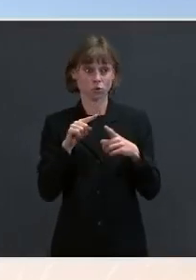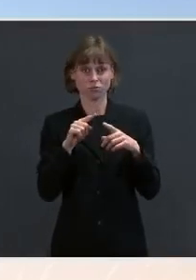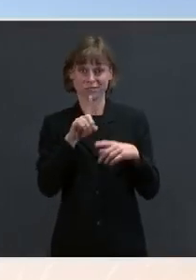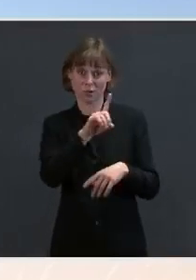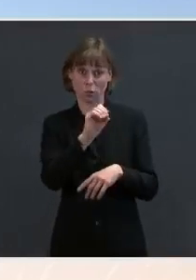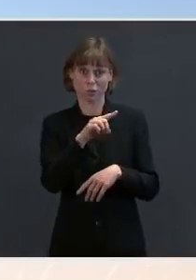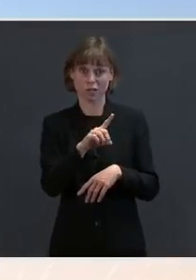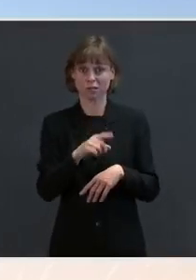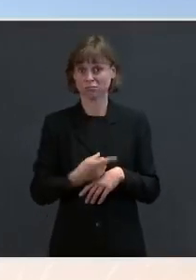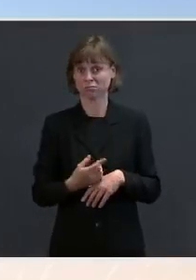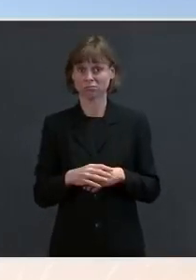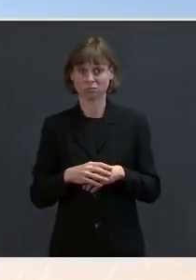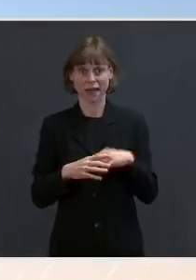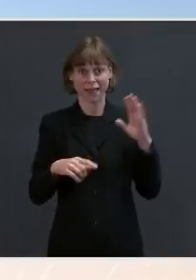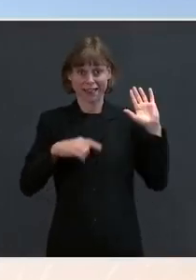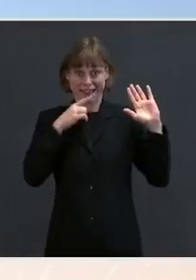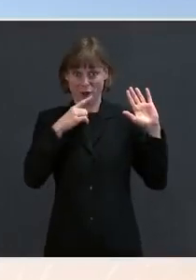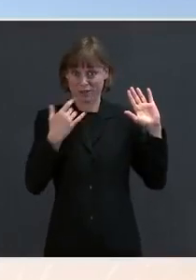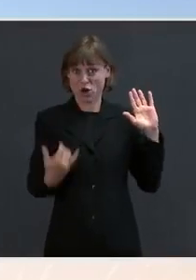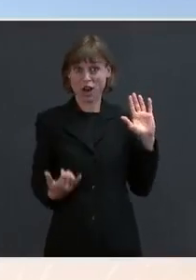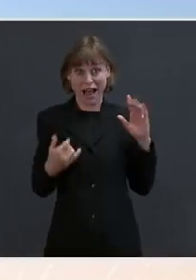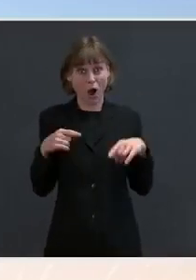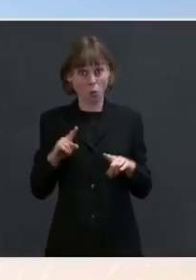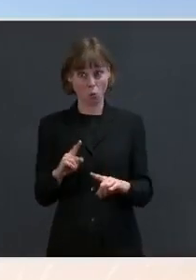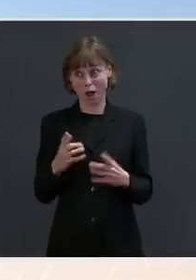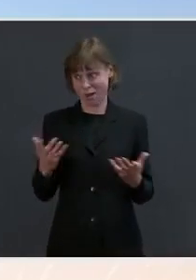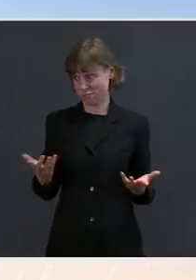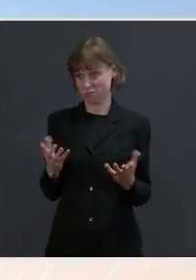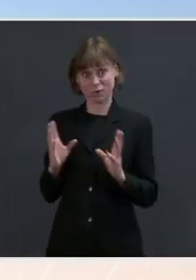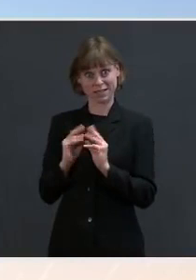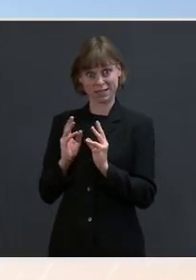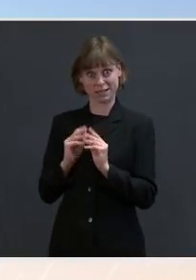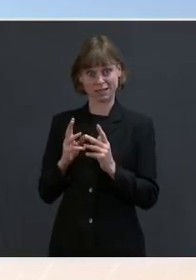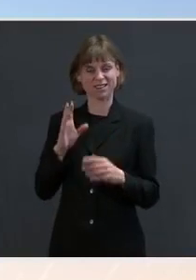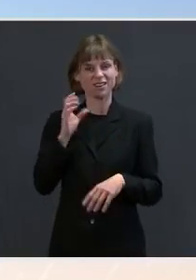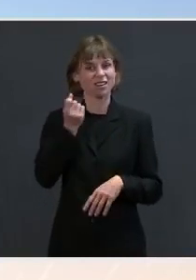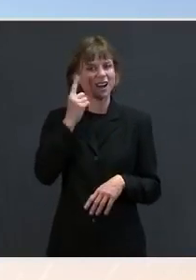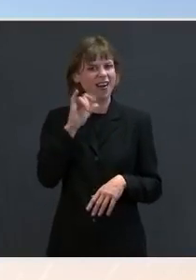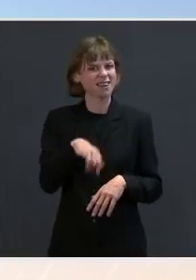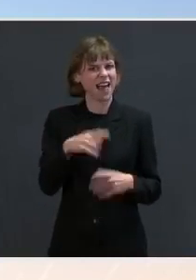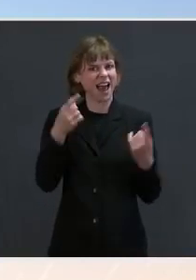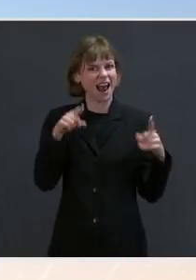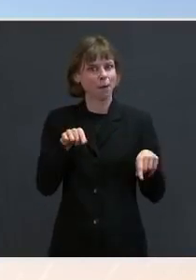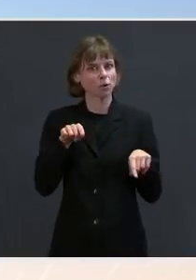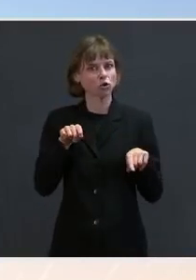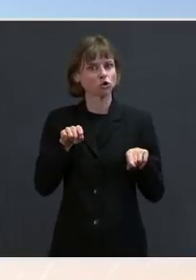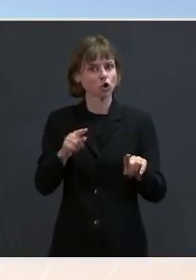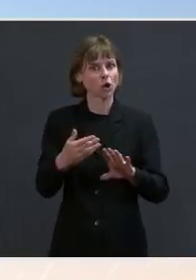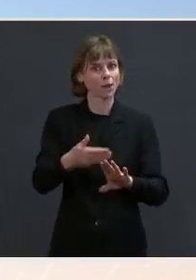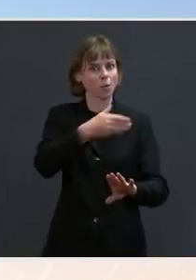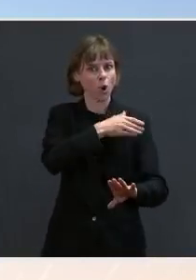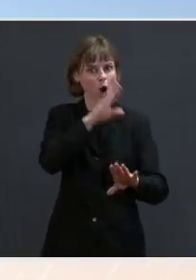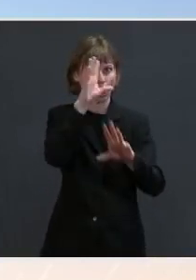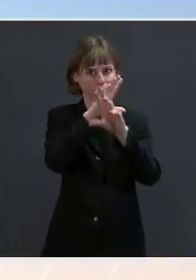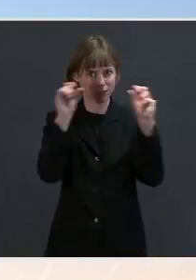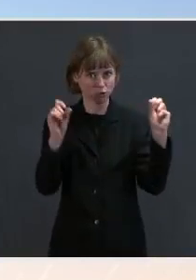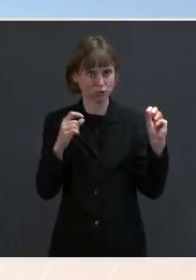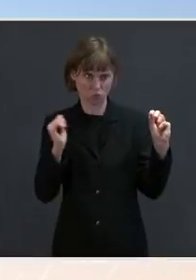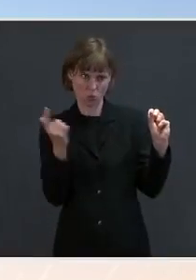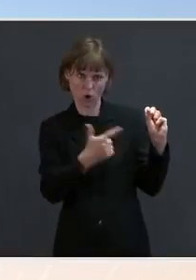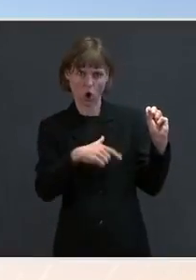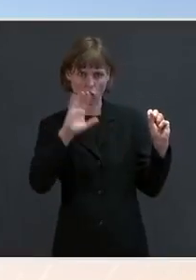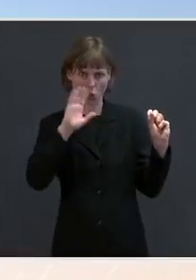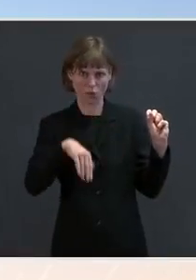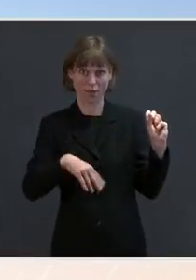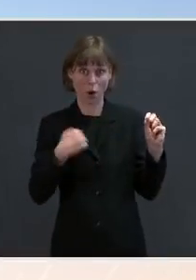the hearings that are happening as we speak. This all happened, of course, during the prior administration, as we all well know. We're watching these hearings